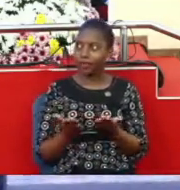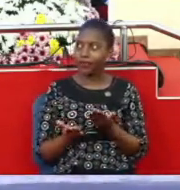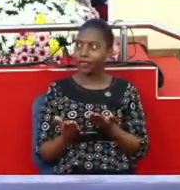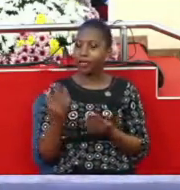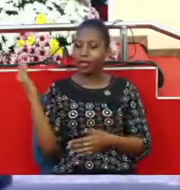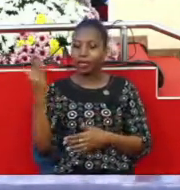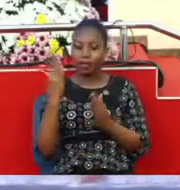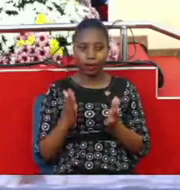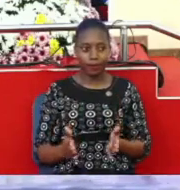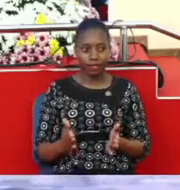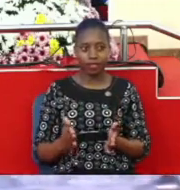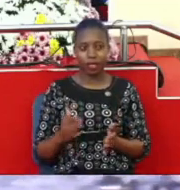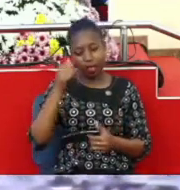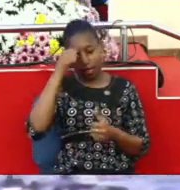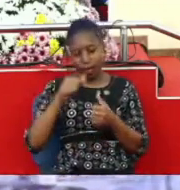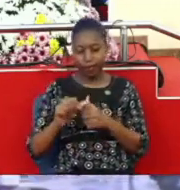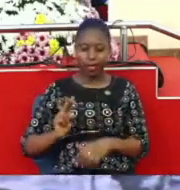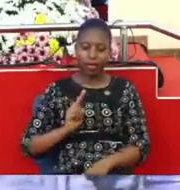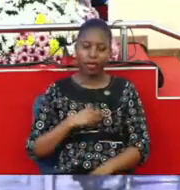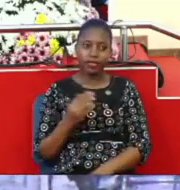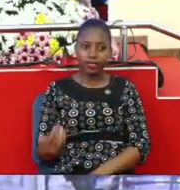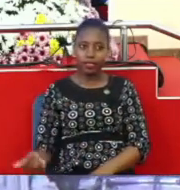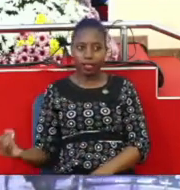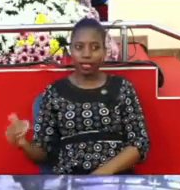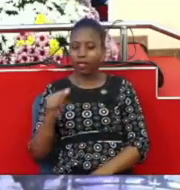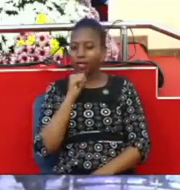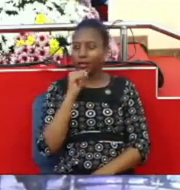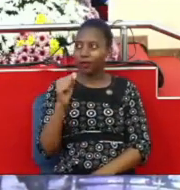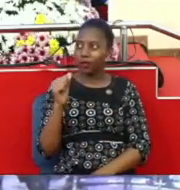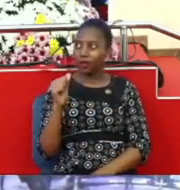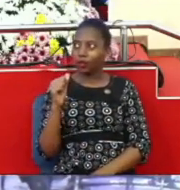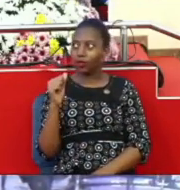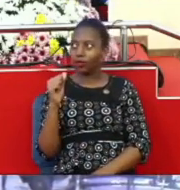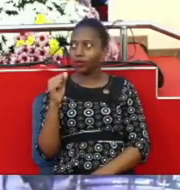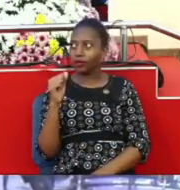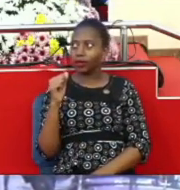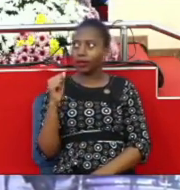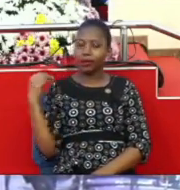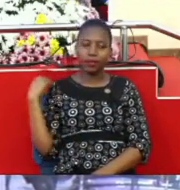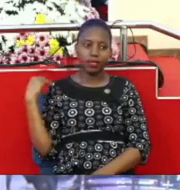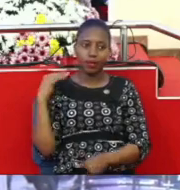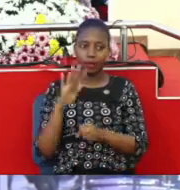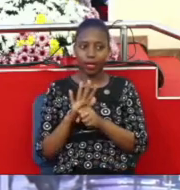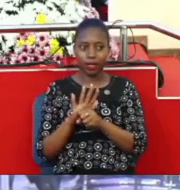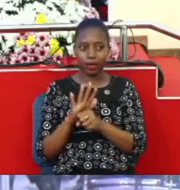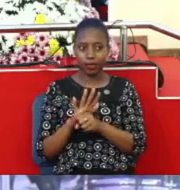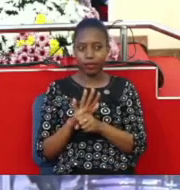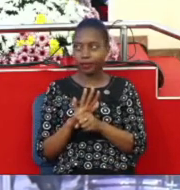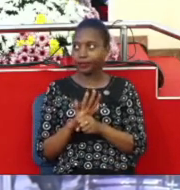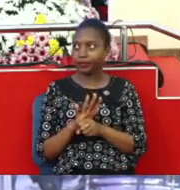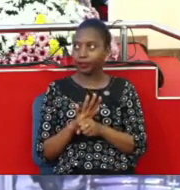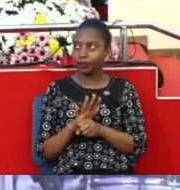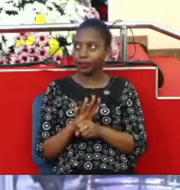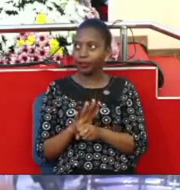are not bothered. Oh, hawashughuliki sana. Hawasubuki. The fees, how you are going to pay